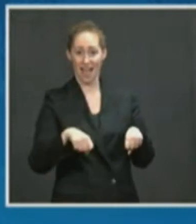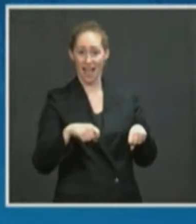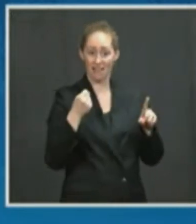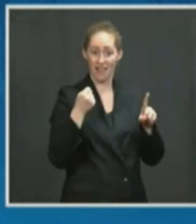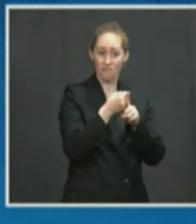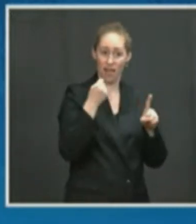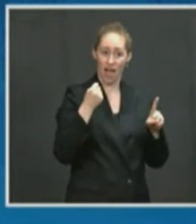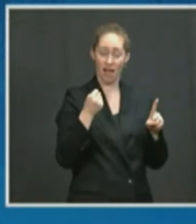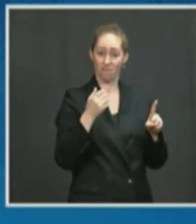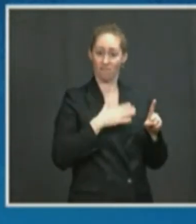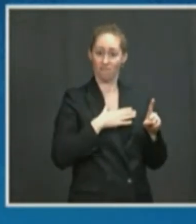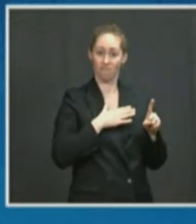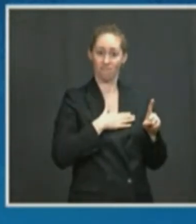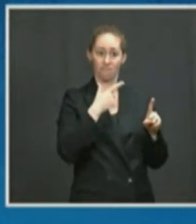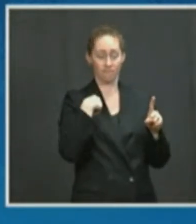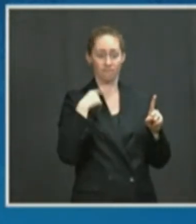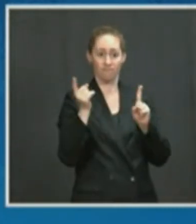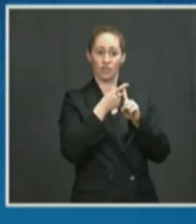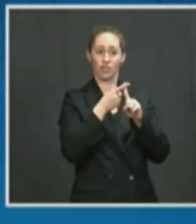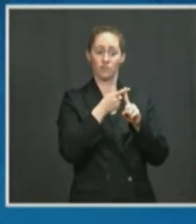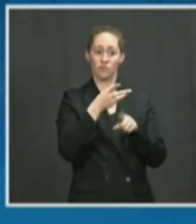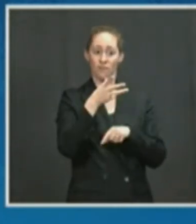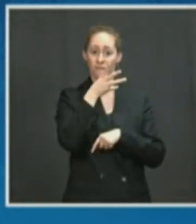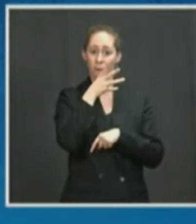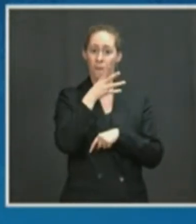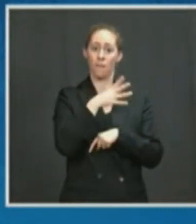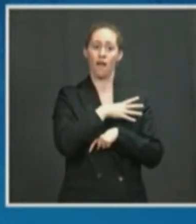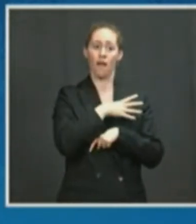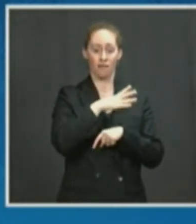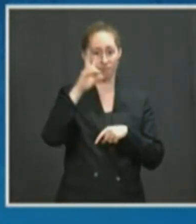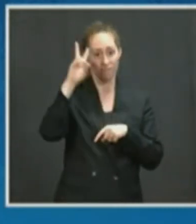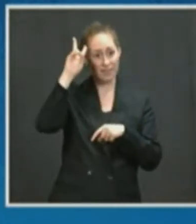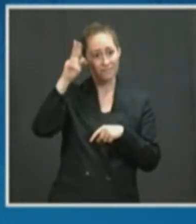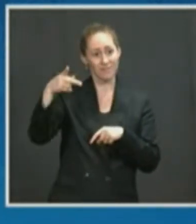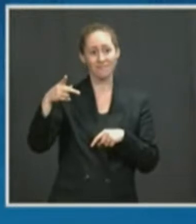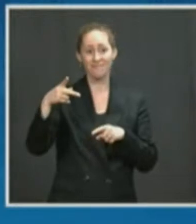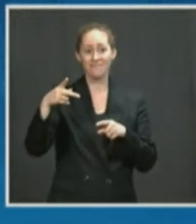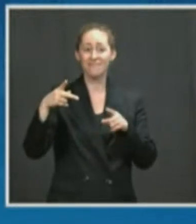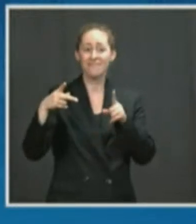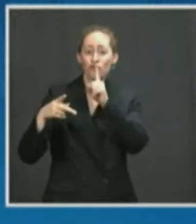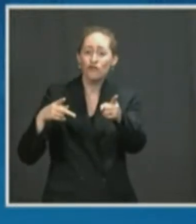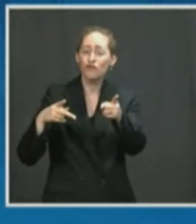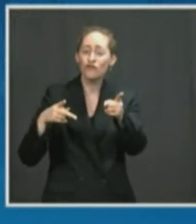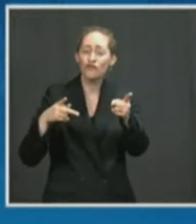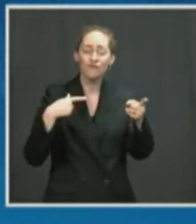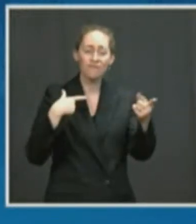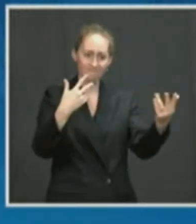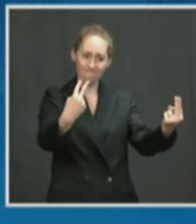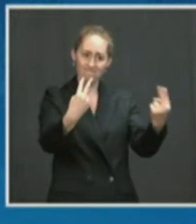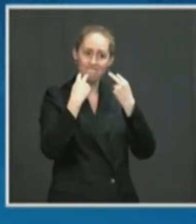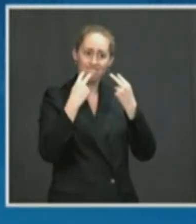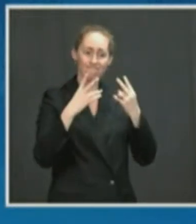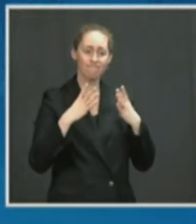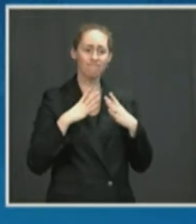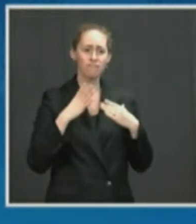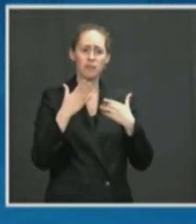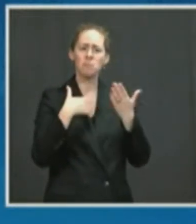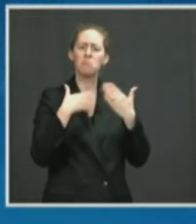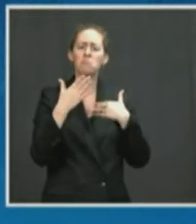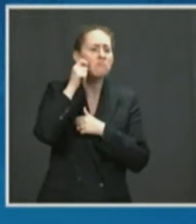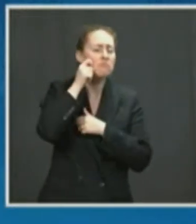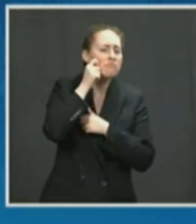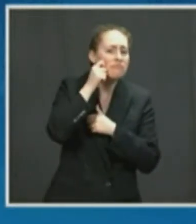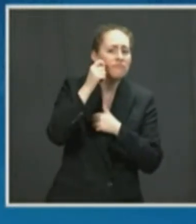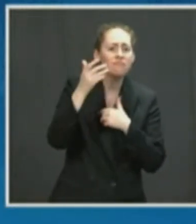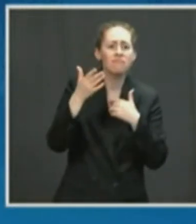first, I welcome that. I welcome showing anyone, whatever your race or gender, that you may